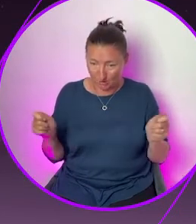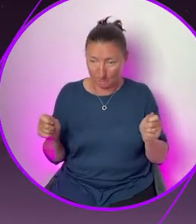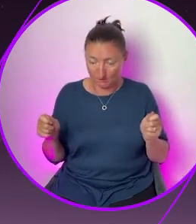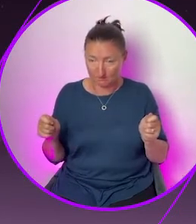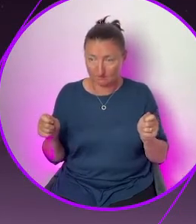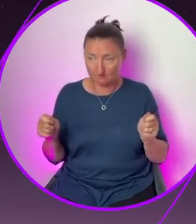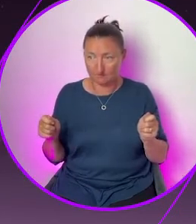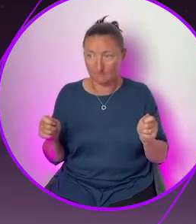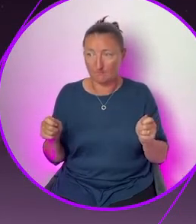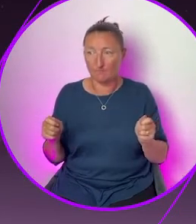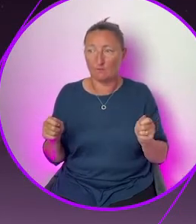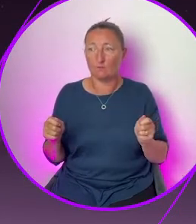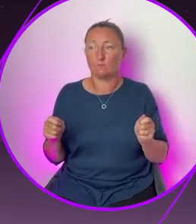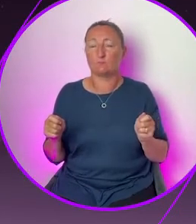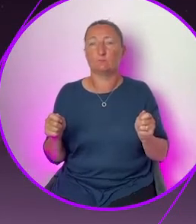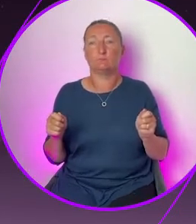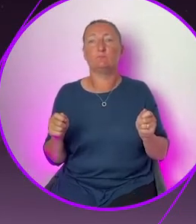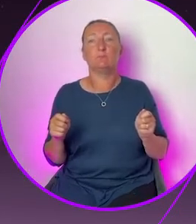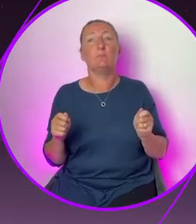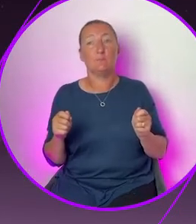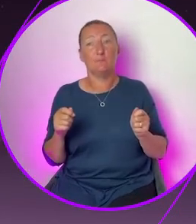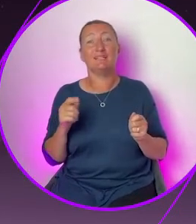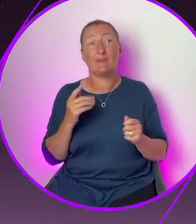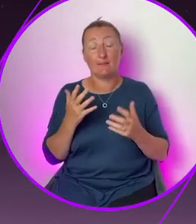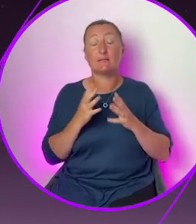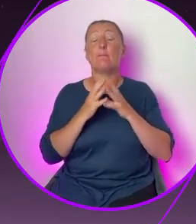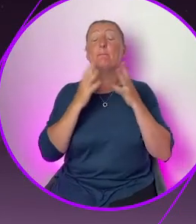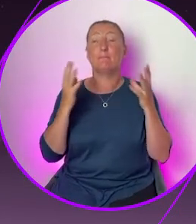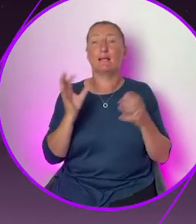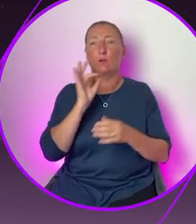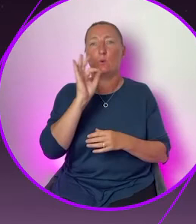because it is a really huge question.